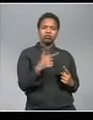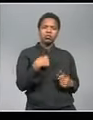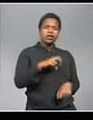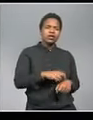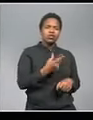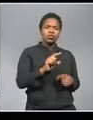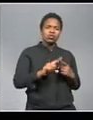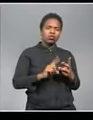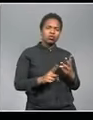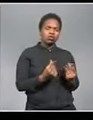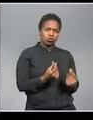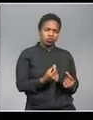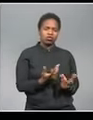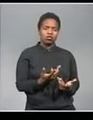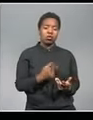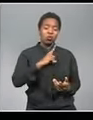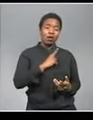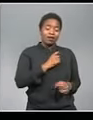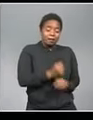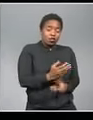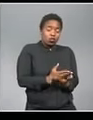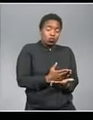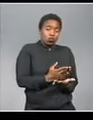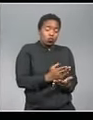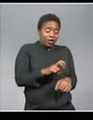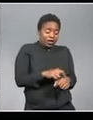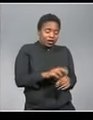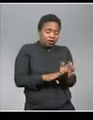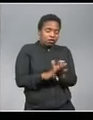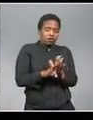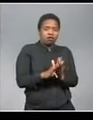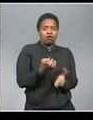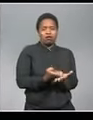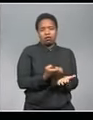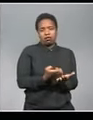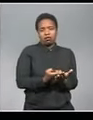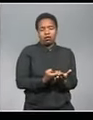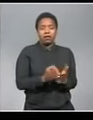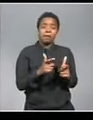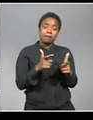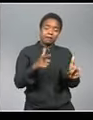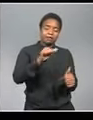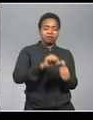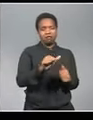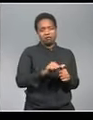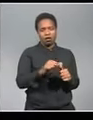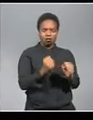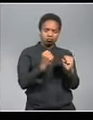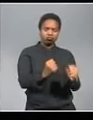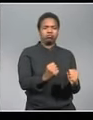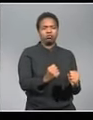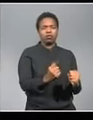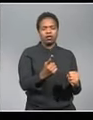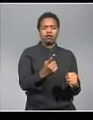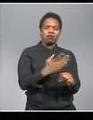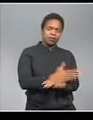to do. Yep, so to we satisfy what we need to get this economy bigger, better, and stronger than